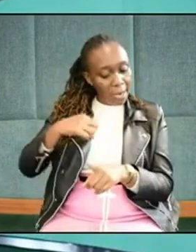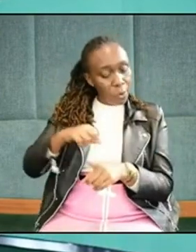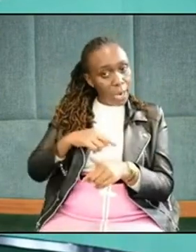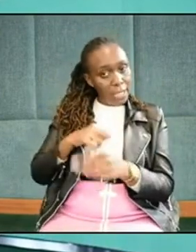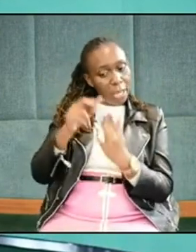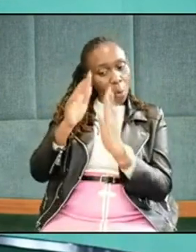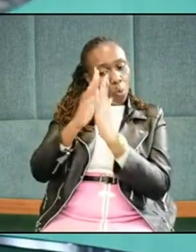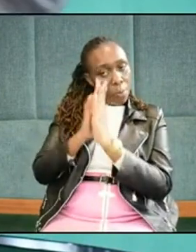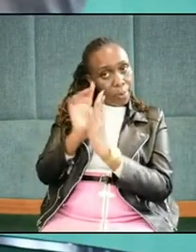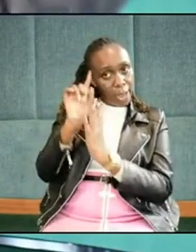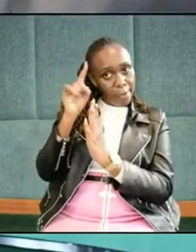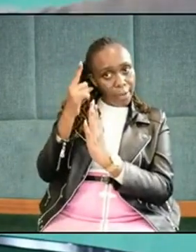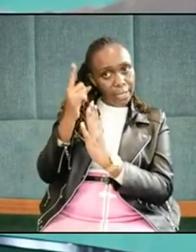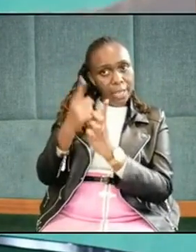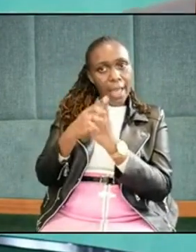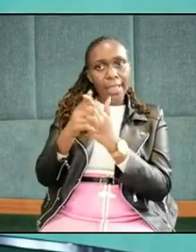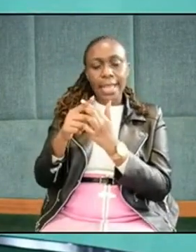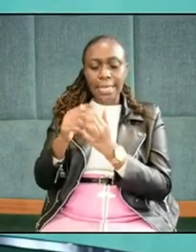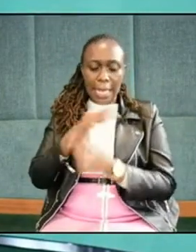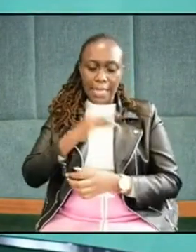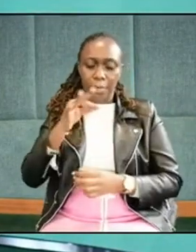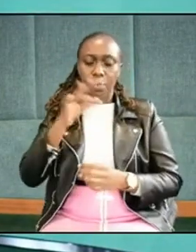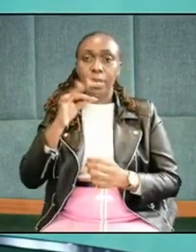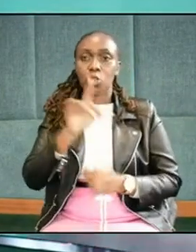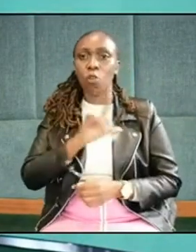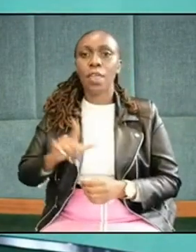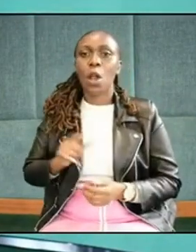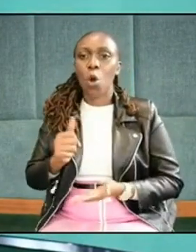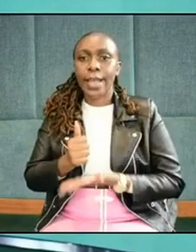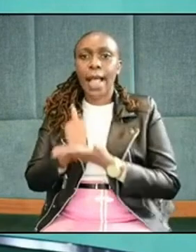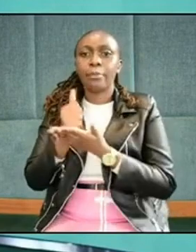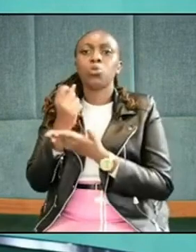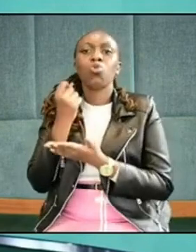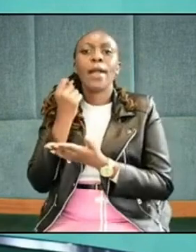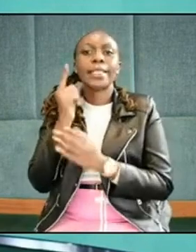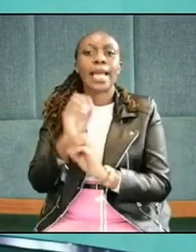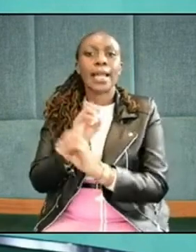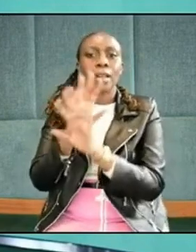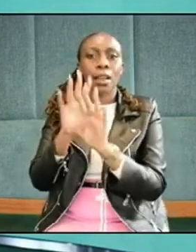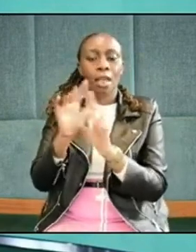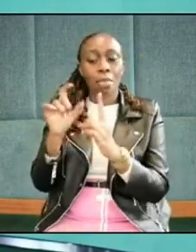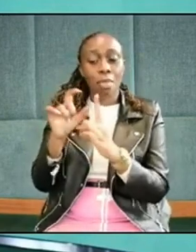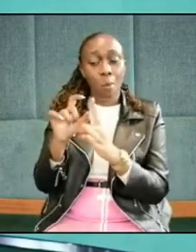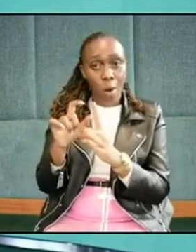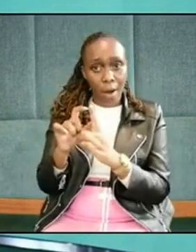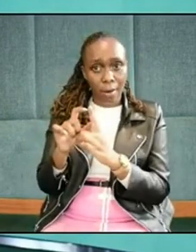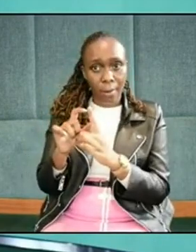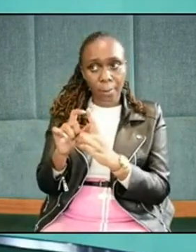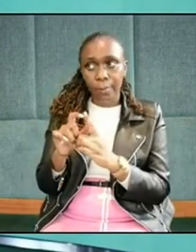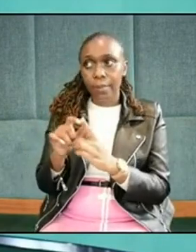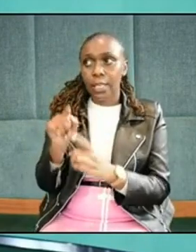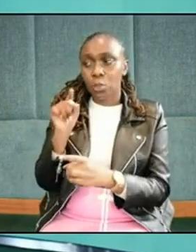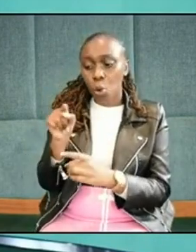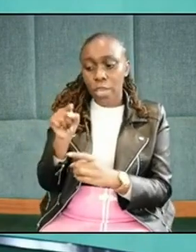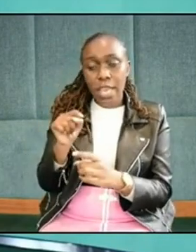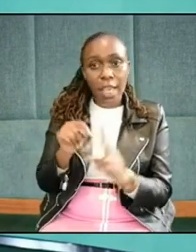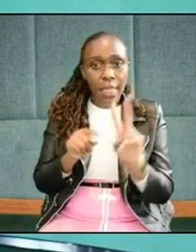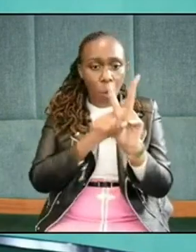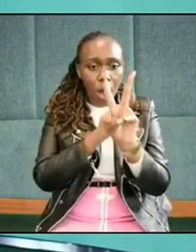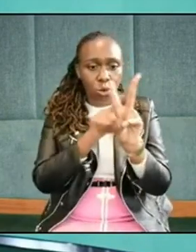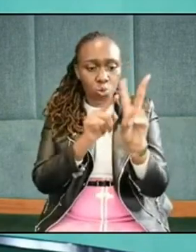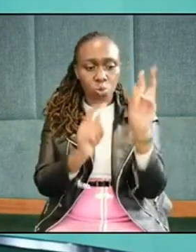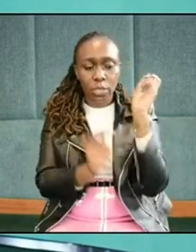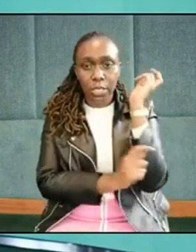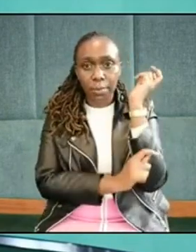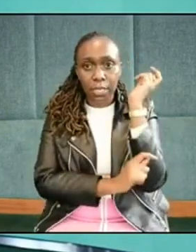Spirit of God illuminates us, and we understand better. So here there were two temptations